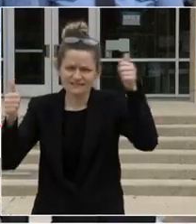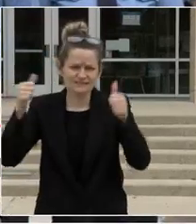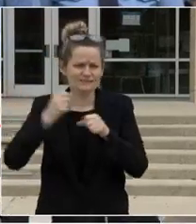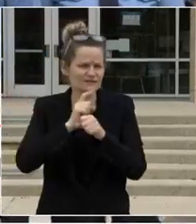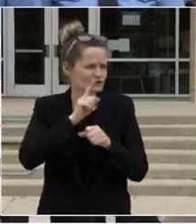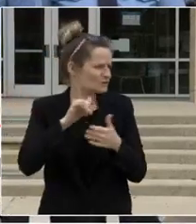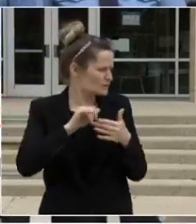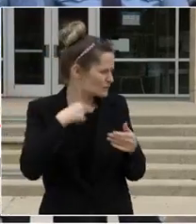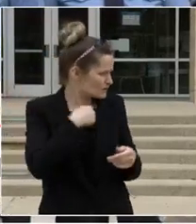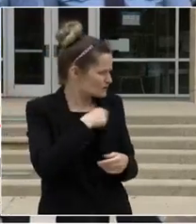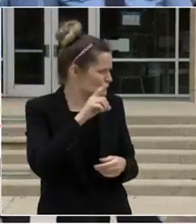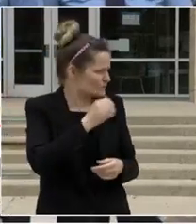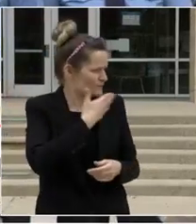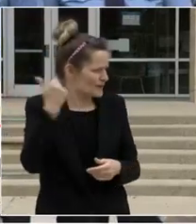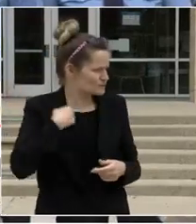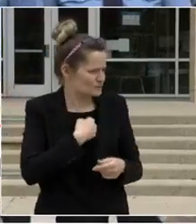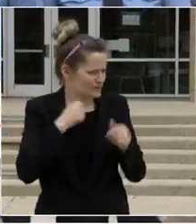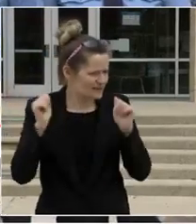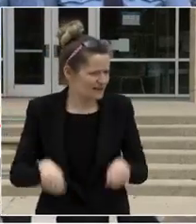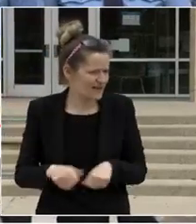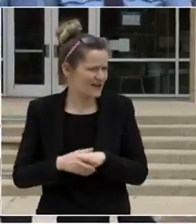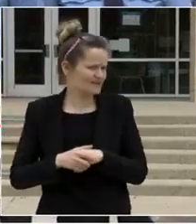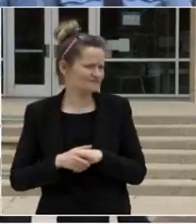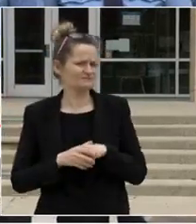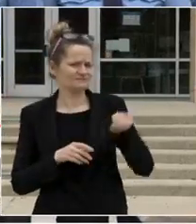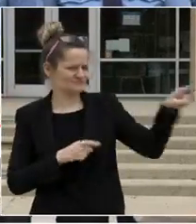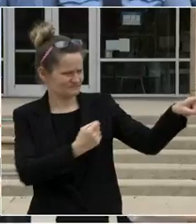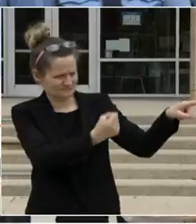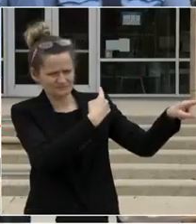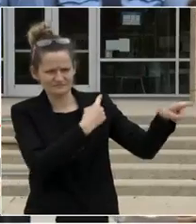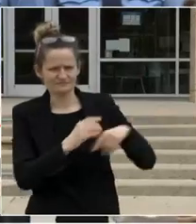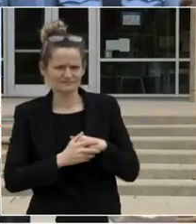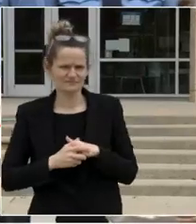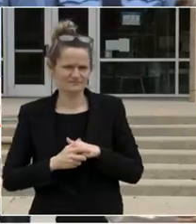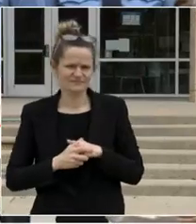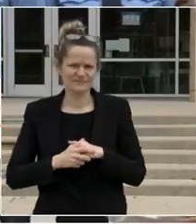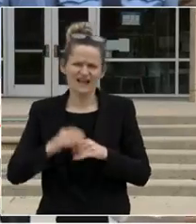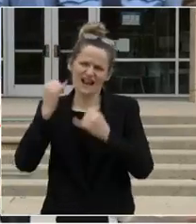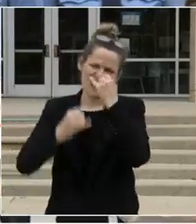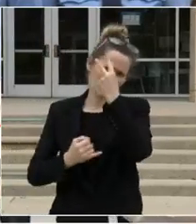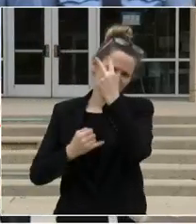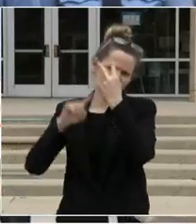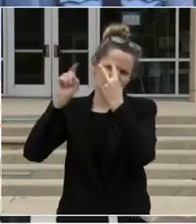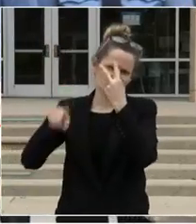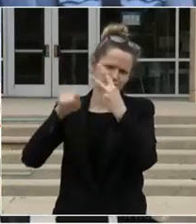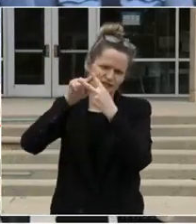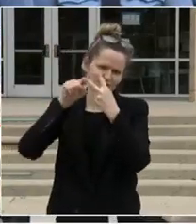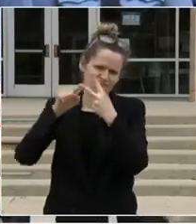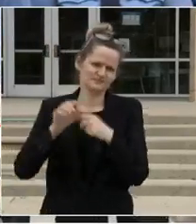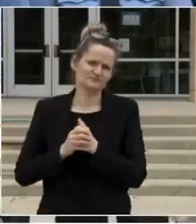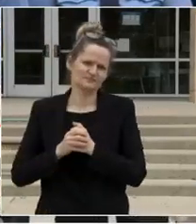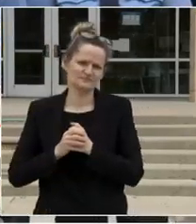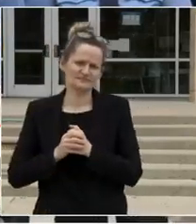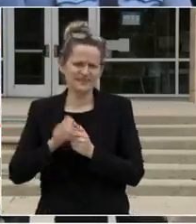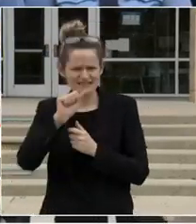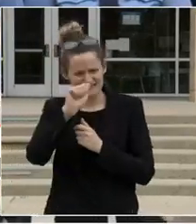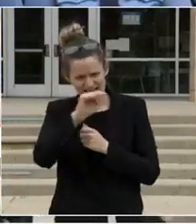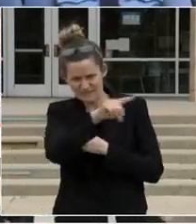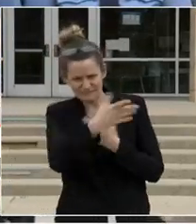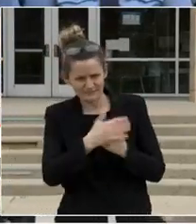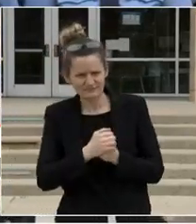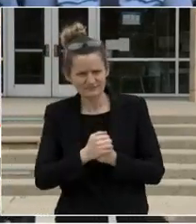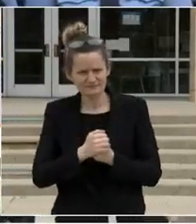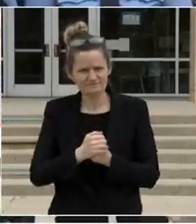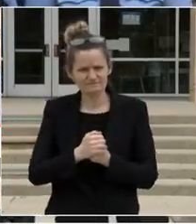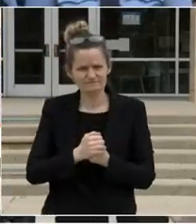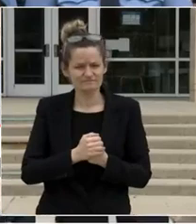Mark. Any other questions? Okay, Sam? Is it kind of like a bidding war in a sense? I heard 20,000